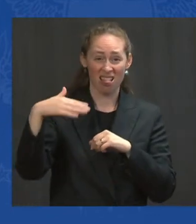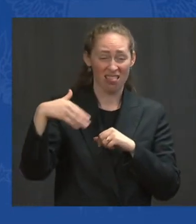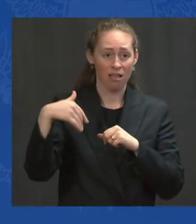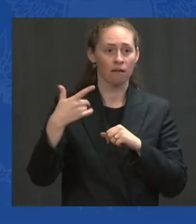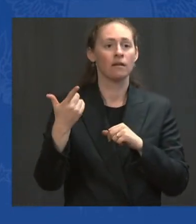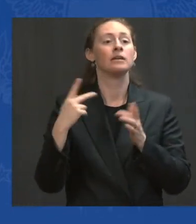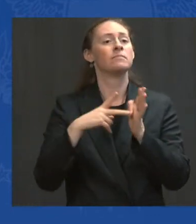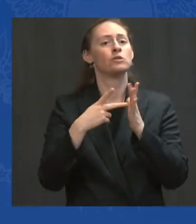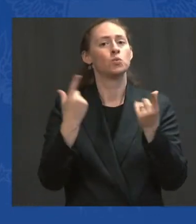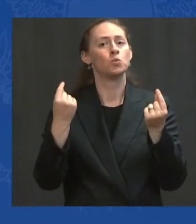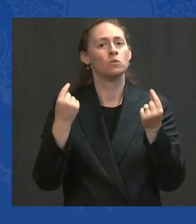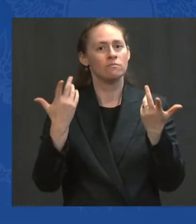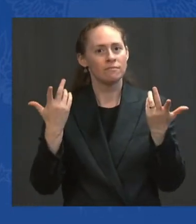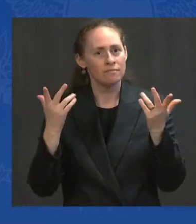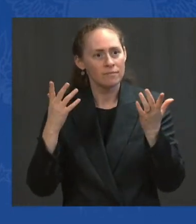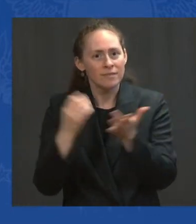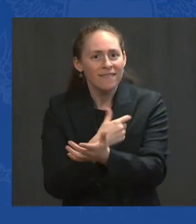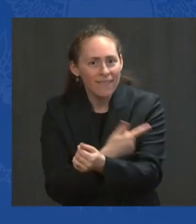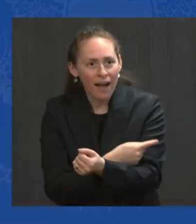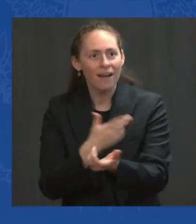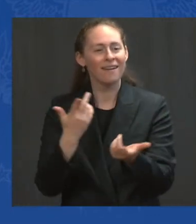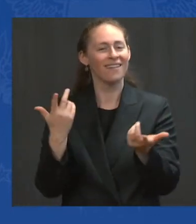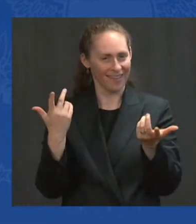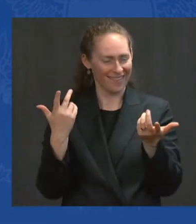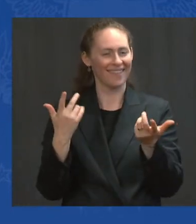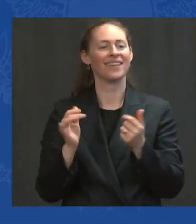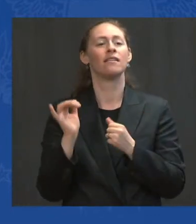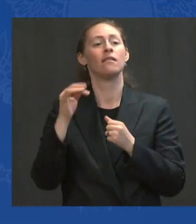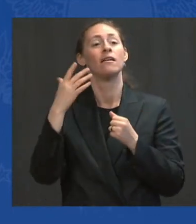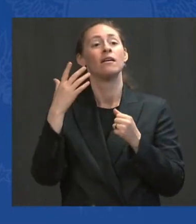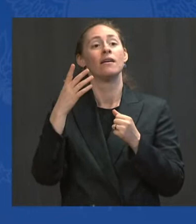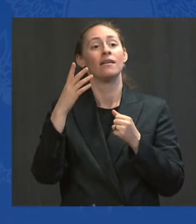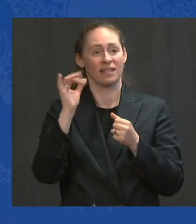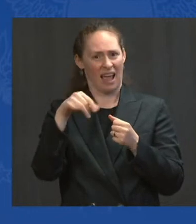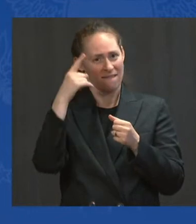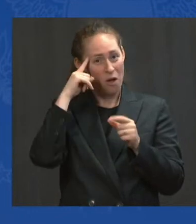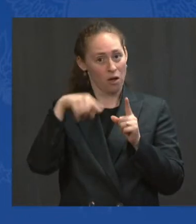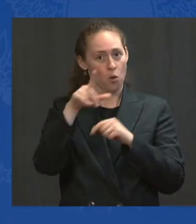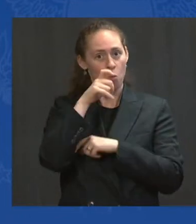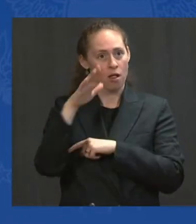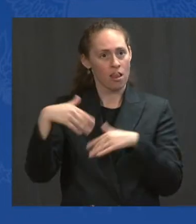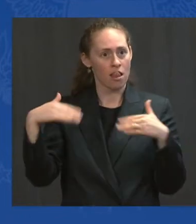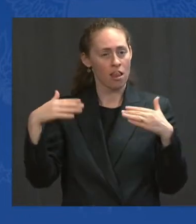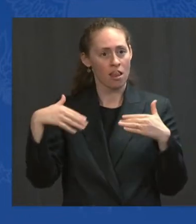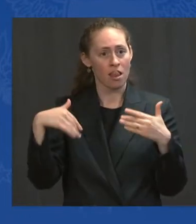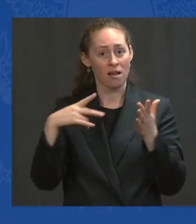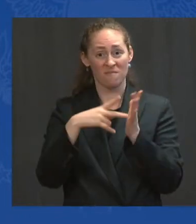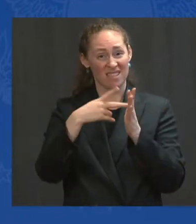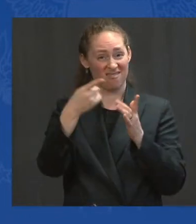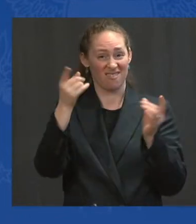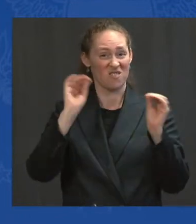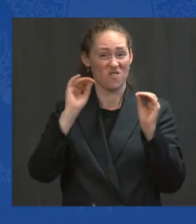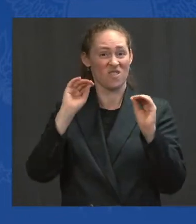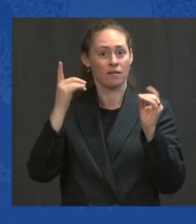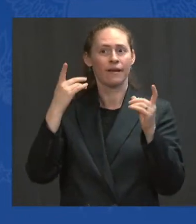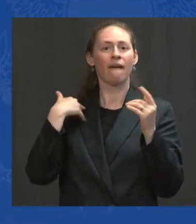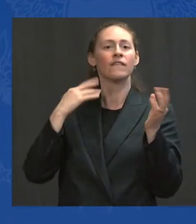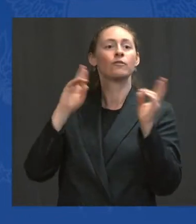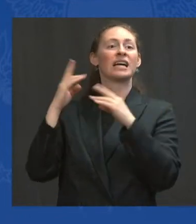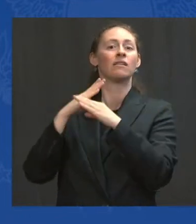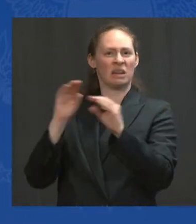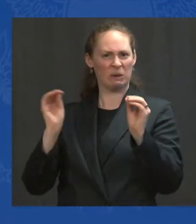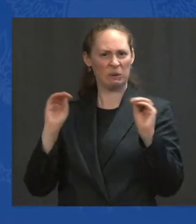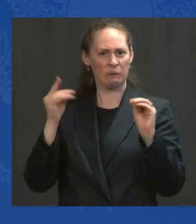go get vaccinated. But second, until you are fully vaccinated, you are definitively not protected from disease that is around you. And in